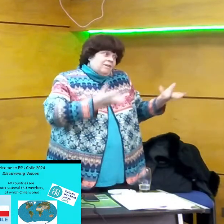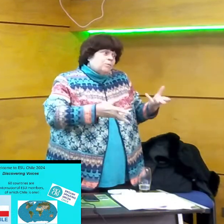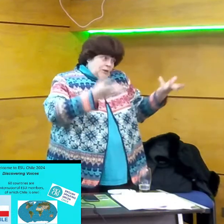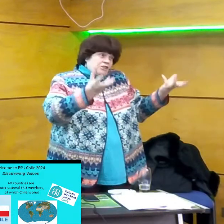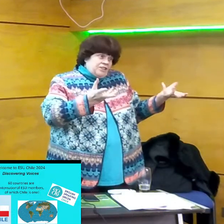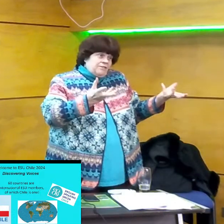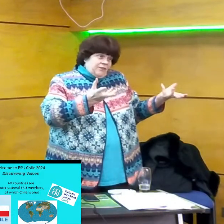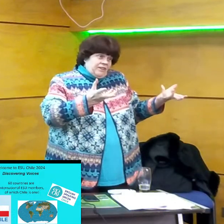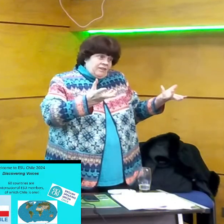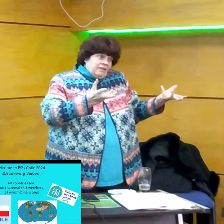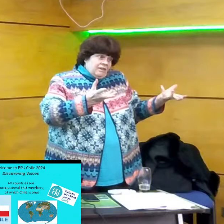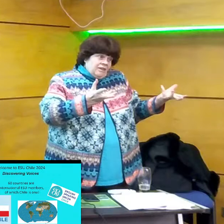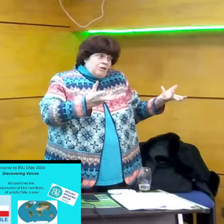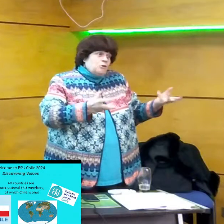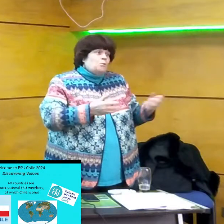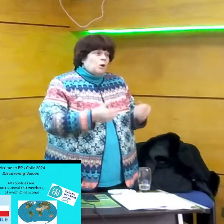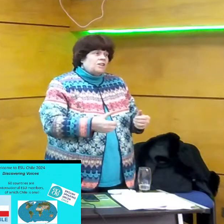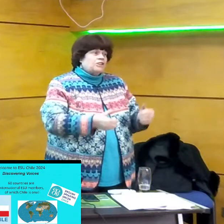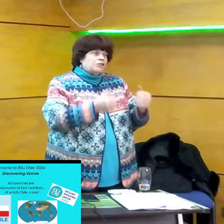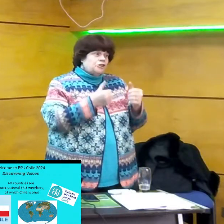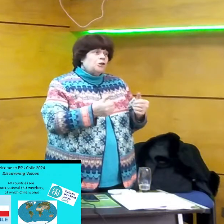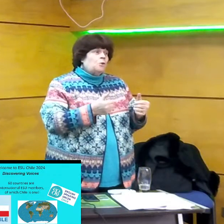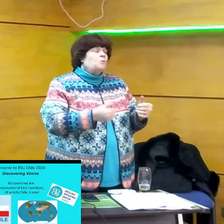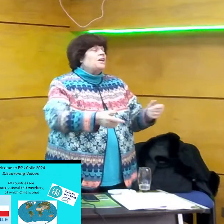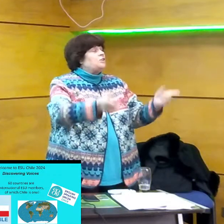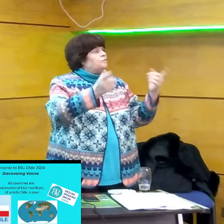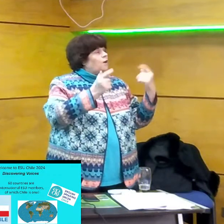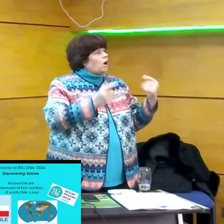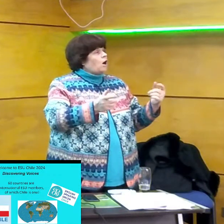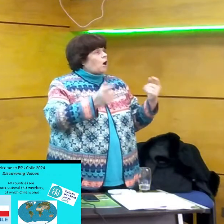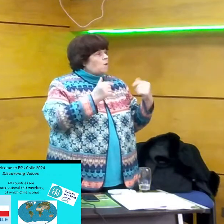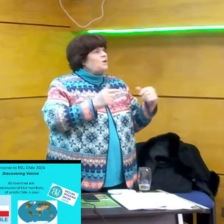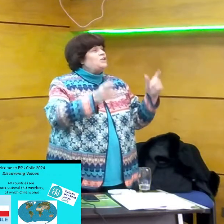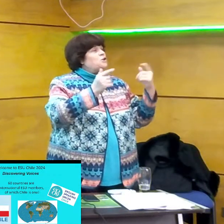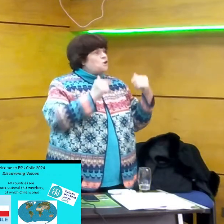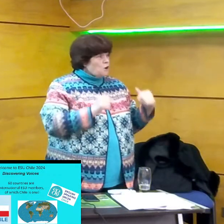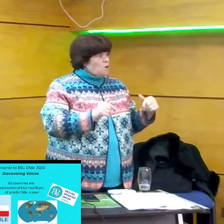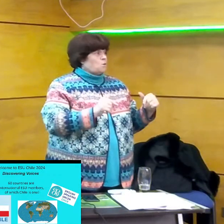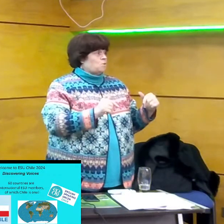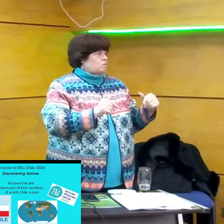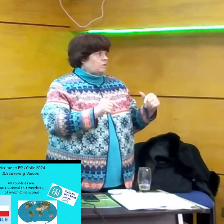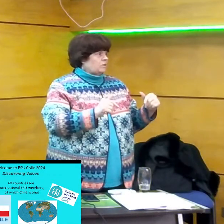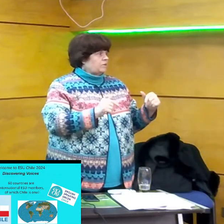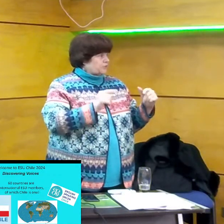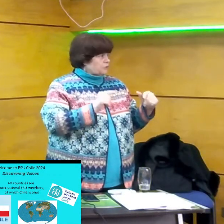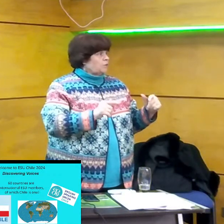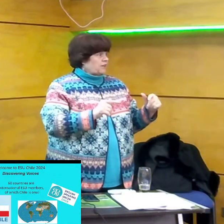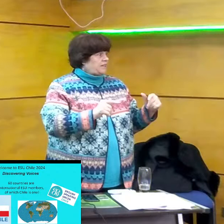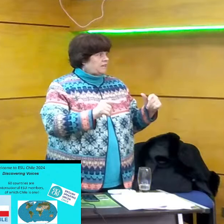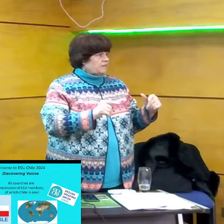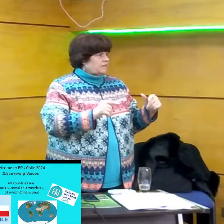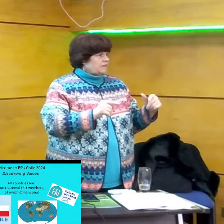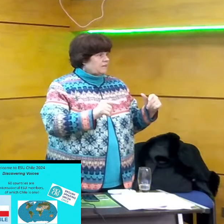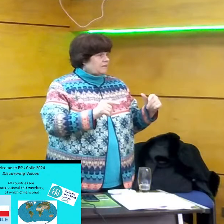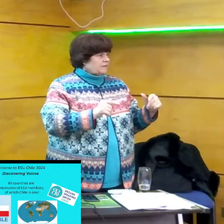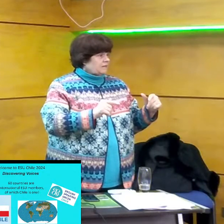go ahead and watch TV. You watch a show that you already know the